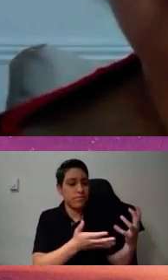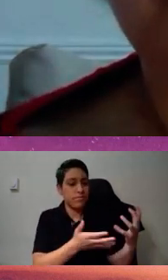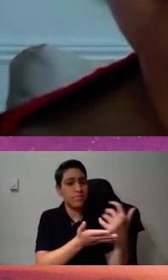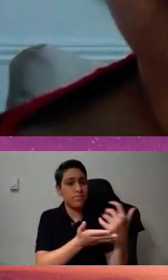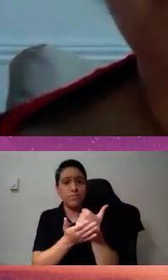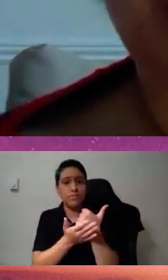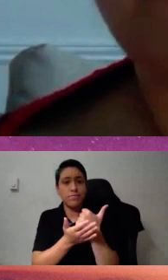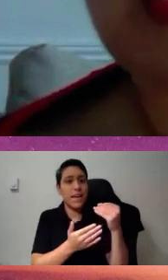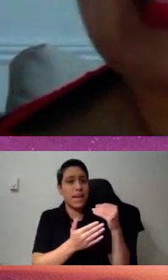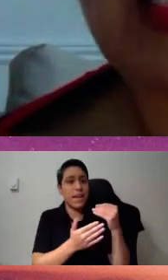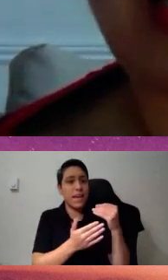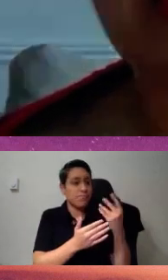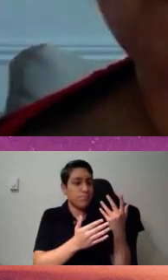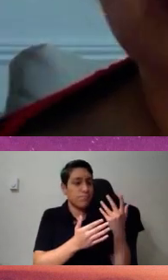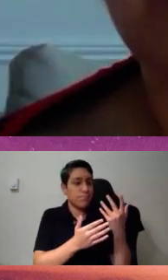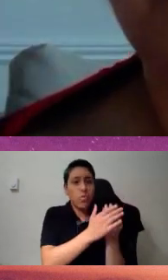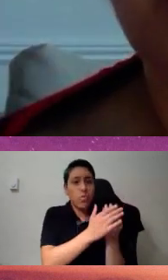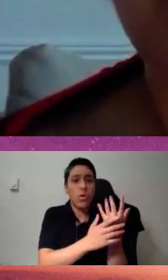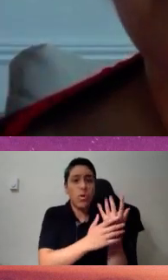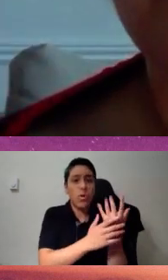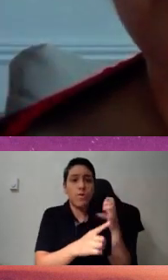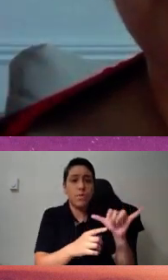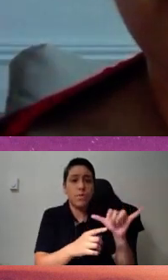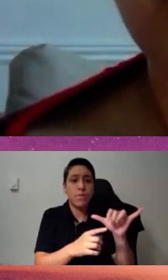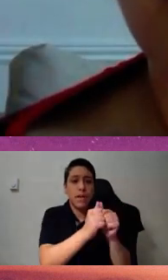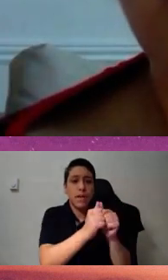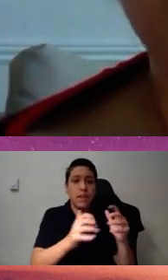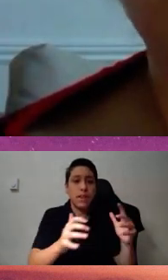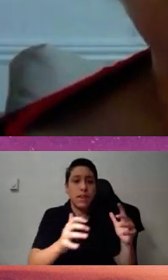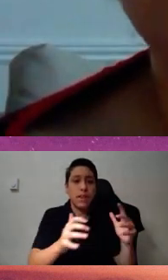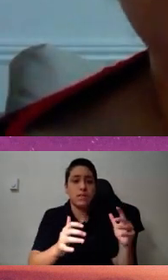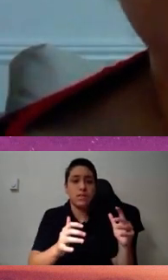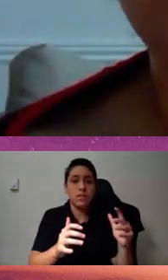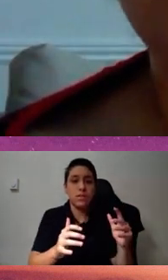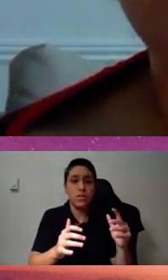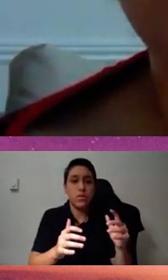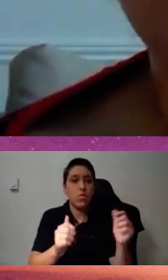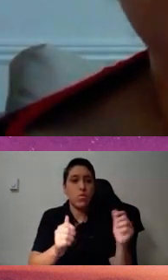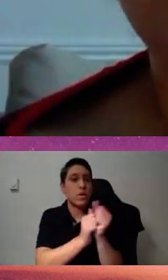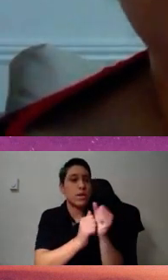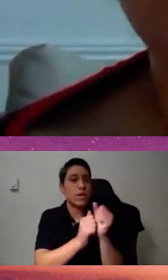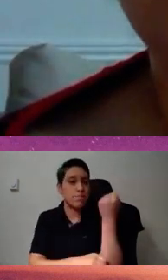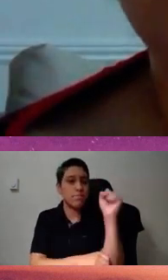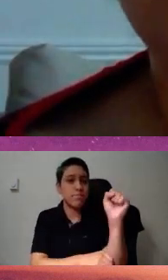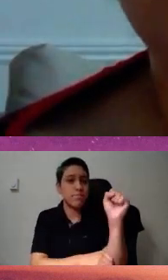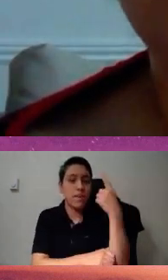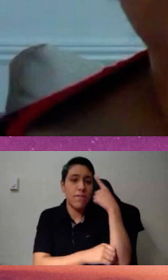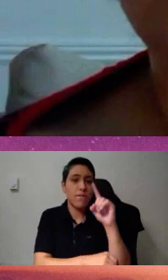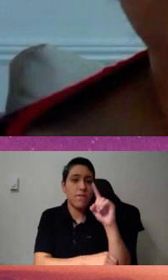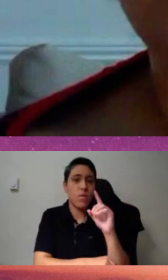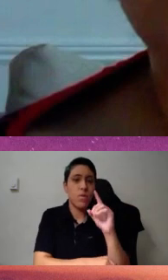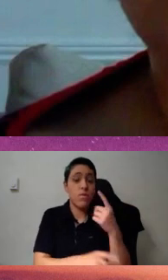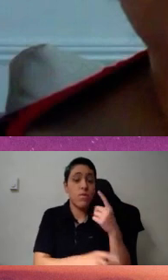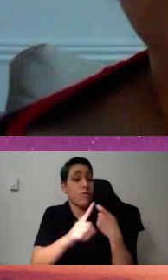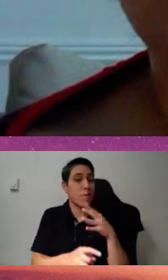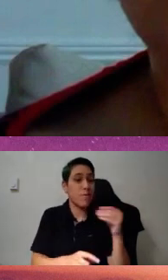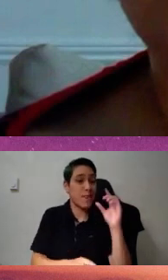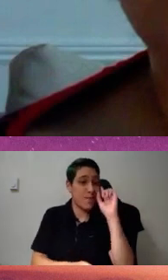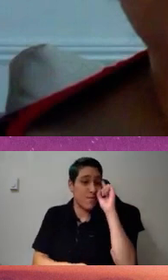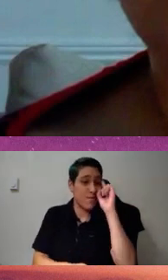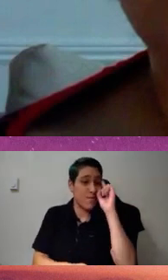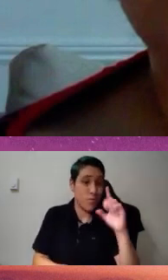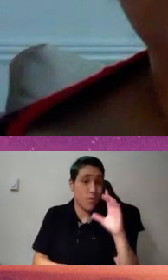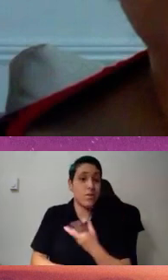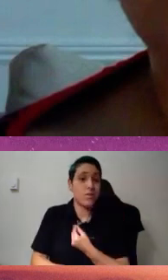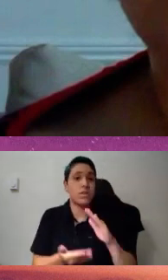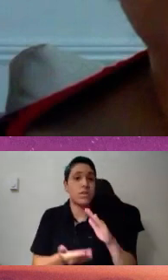with the surge of advocacy and activism from and for the trans community. There has also been a